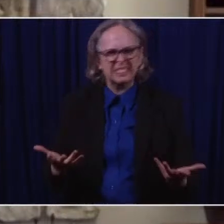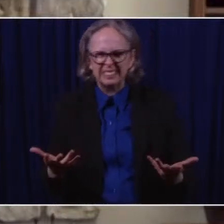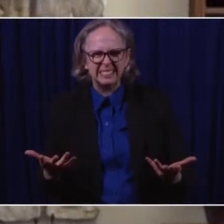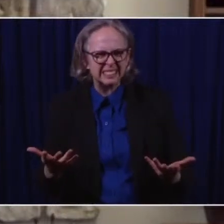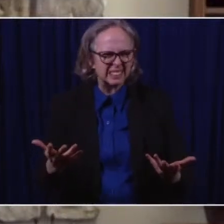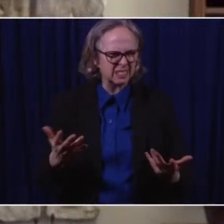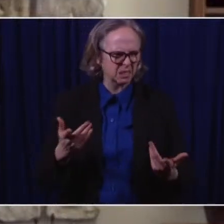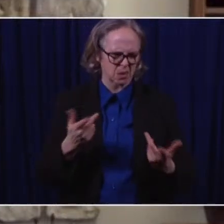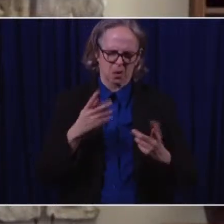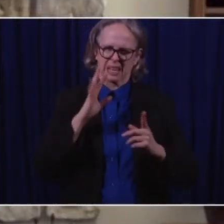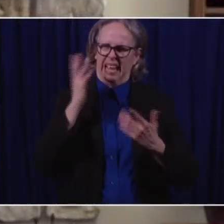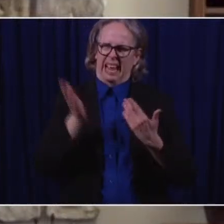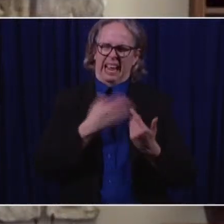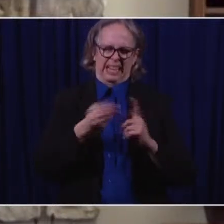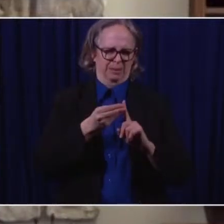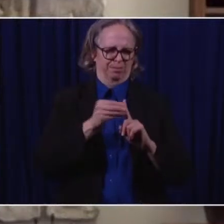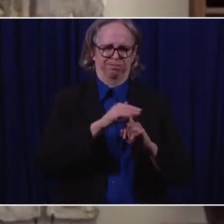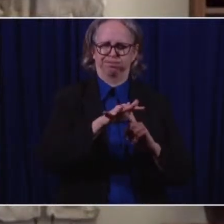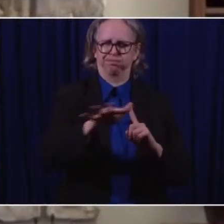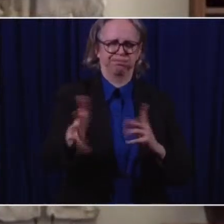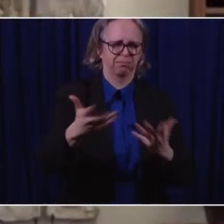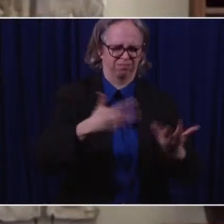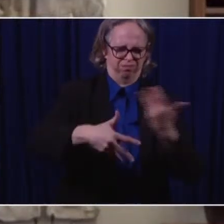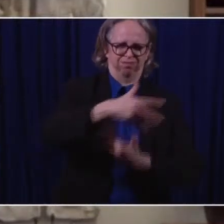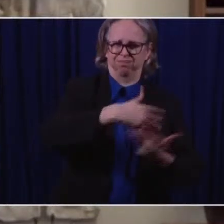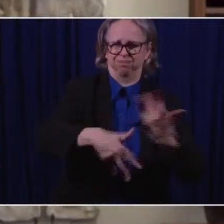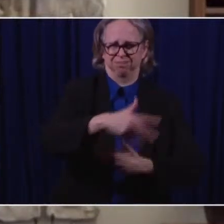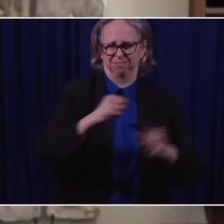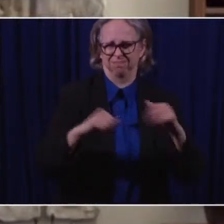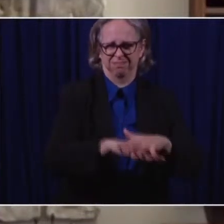What a curfew simply does is it reduces the hours.